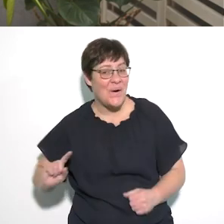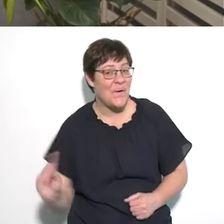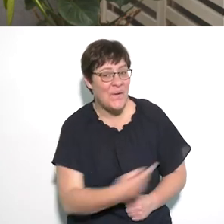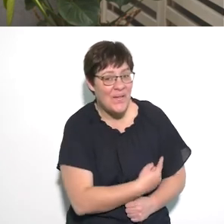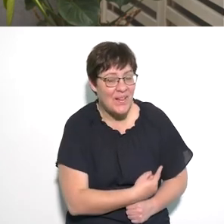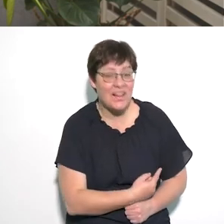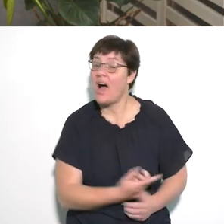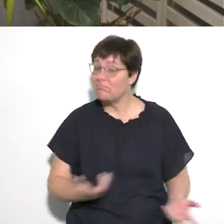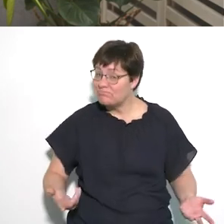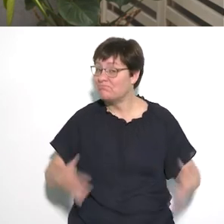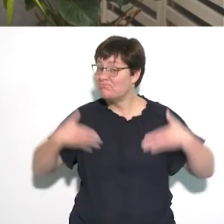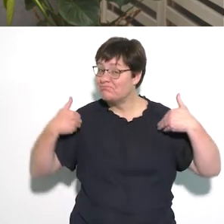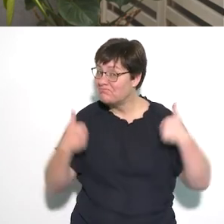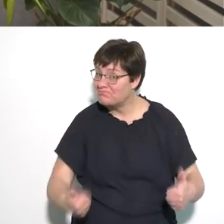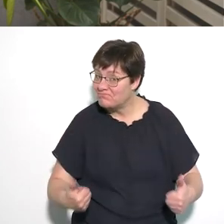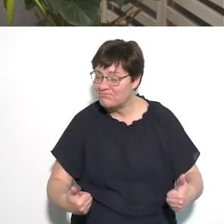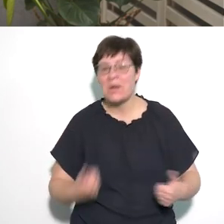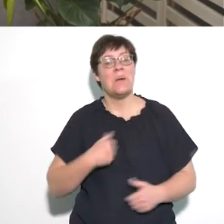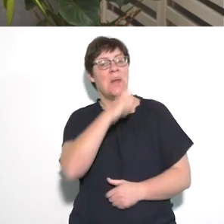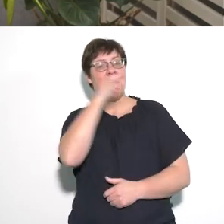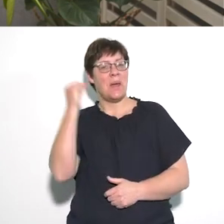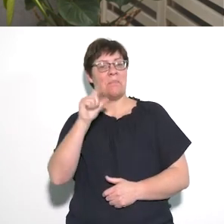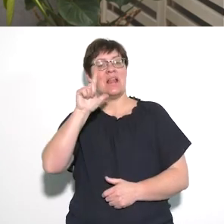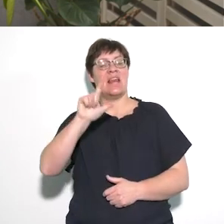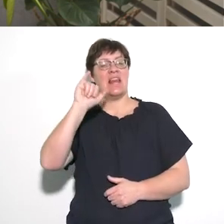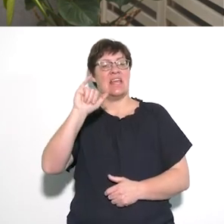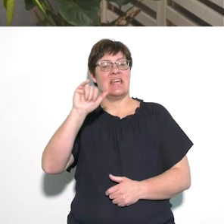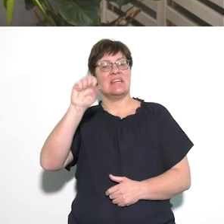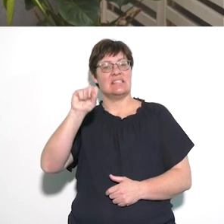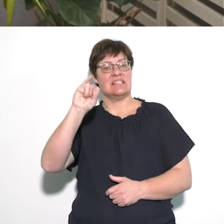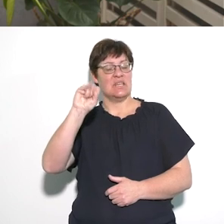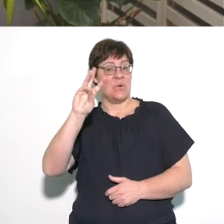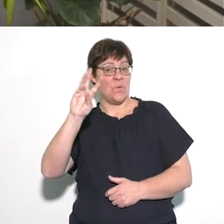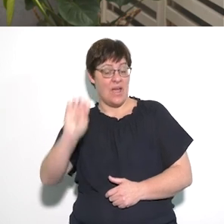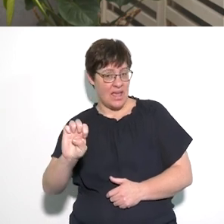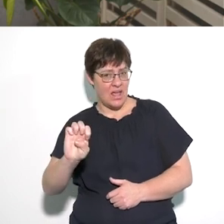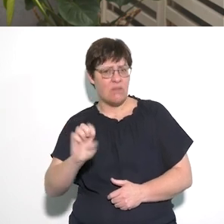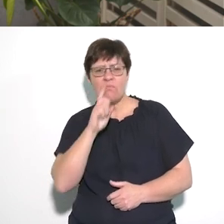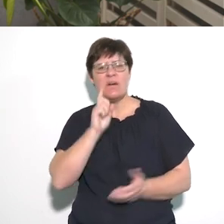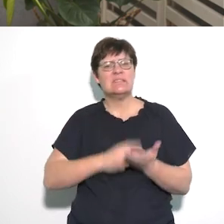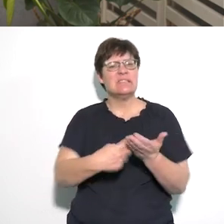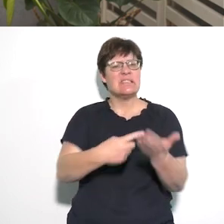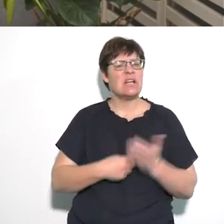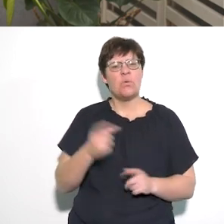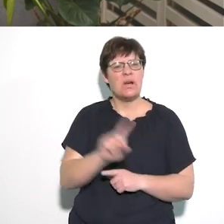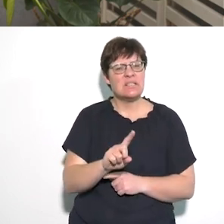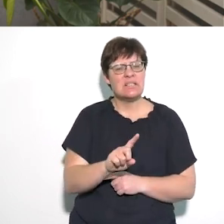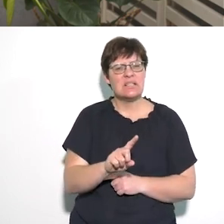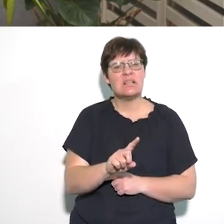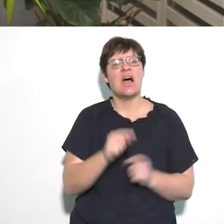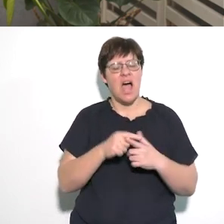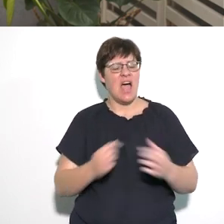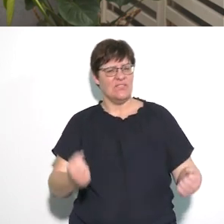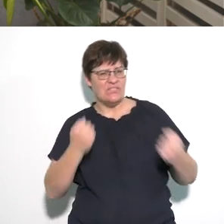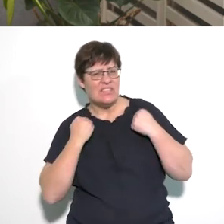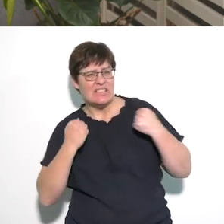Hello everyone, and how are you today? My name is Liziwe and we are going to be talking about all things